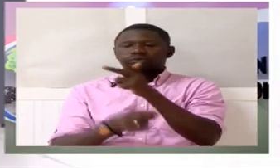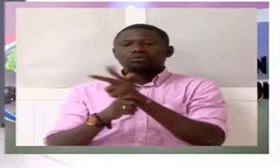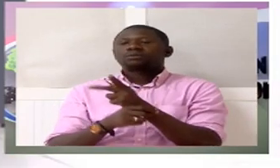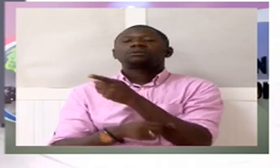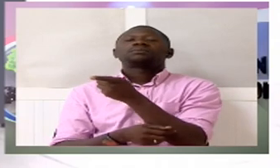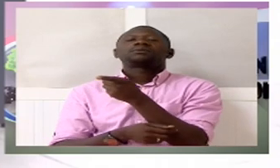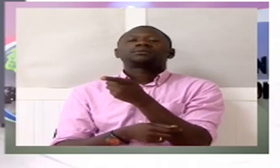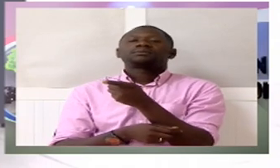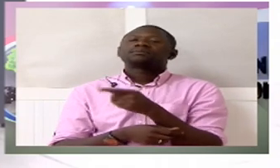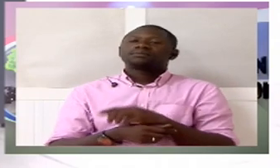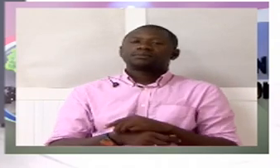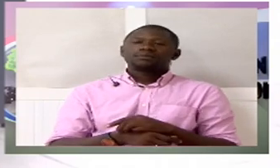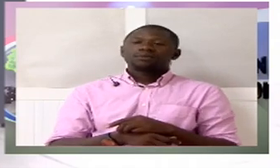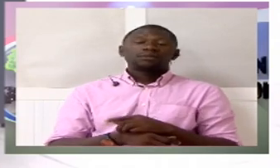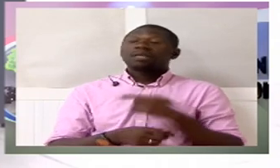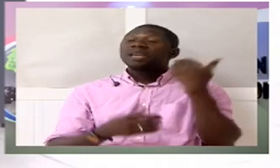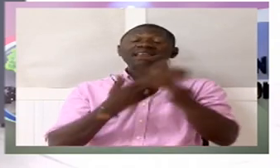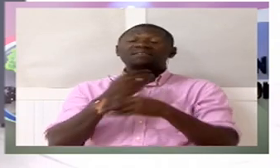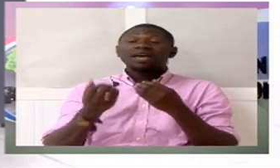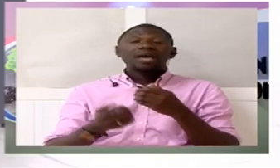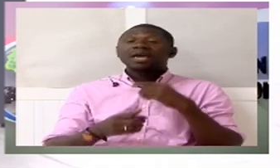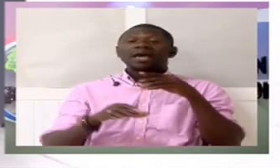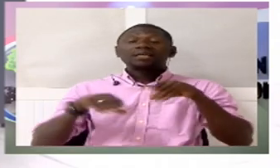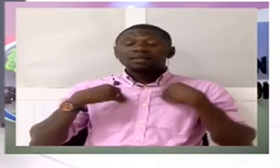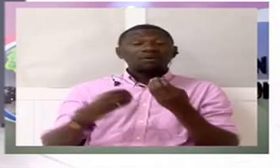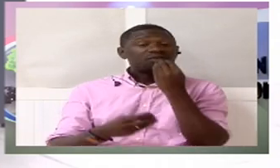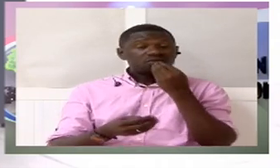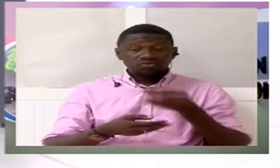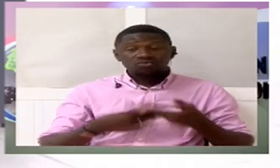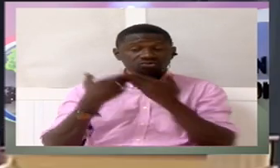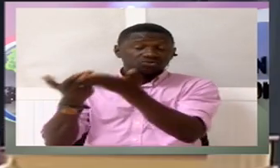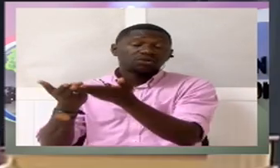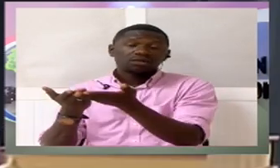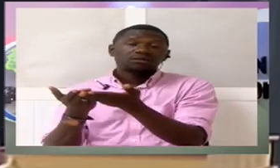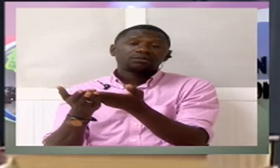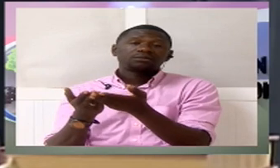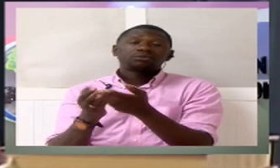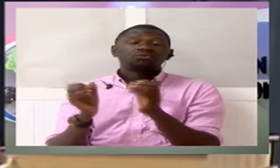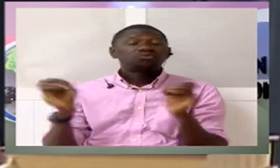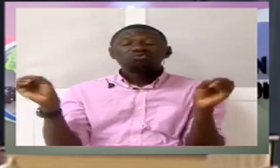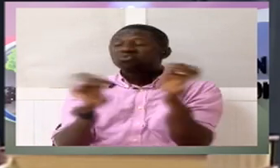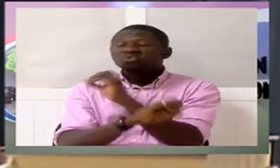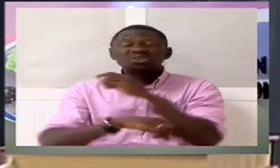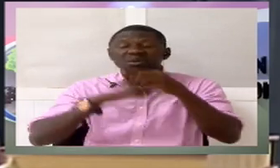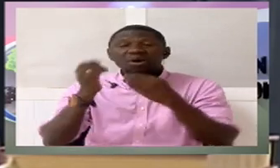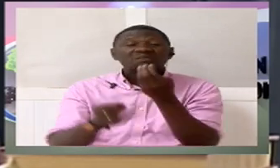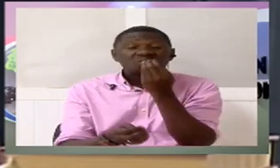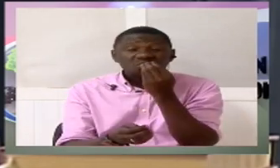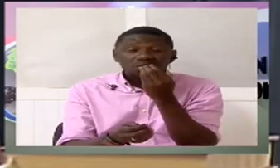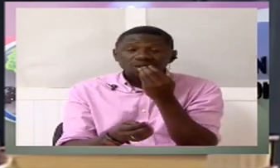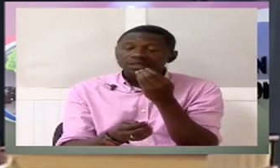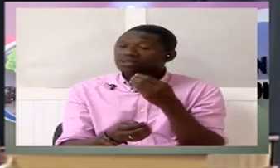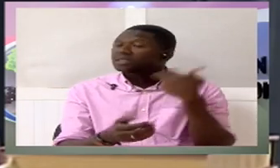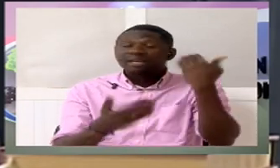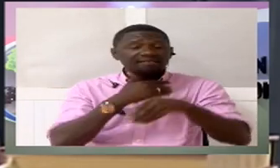them. They don't allow any provisions to go inside. Nothing by way of